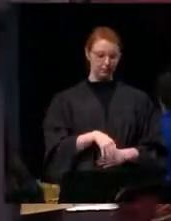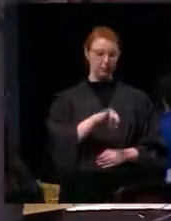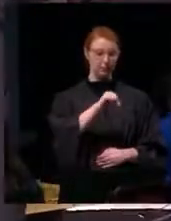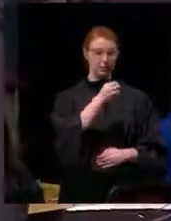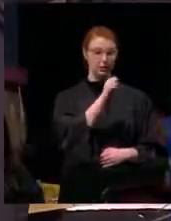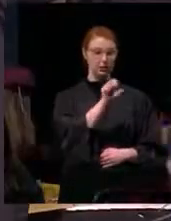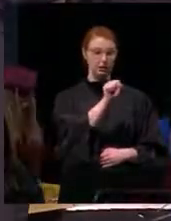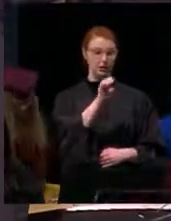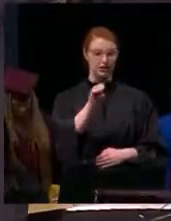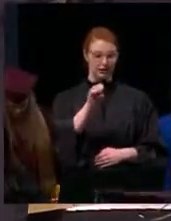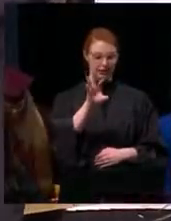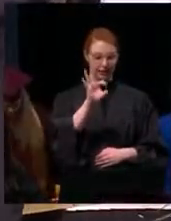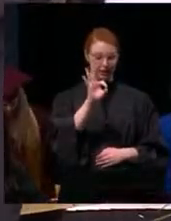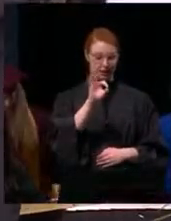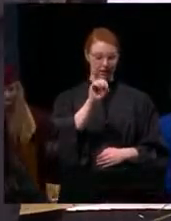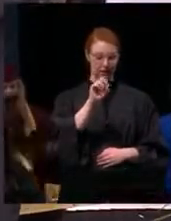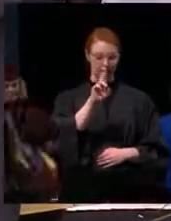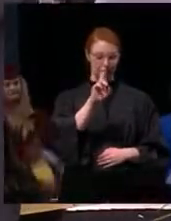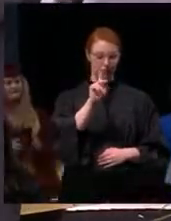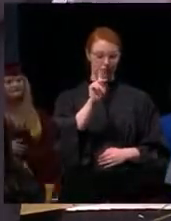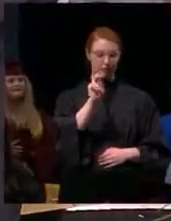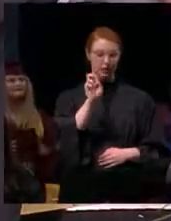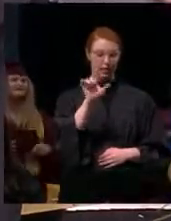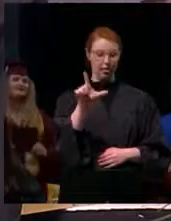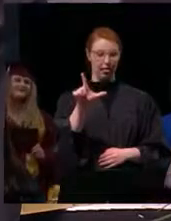Jesse Forknell.